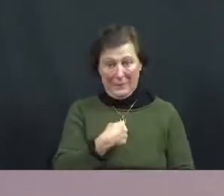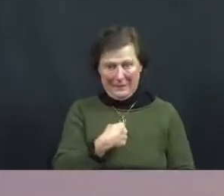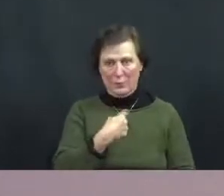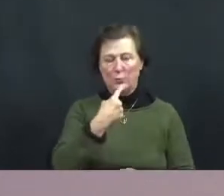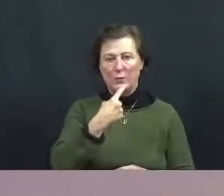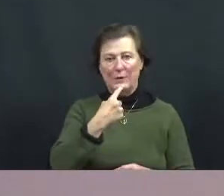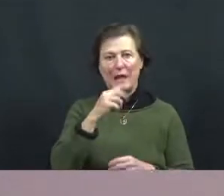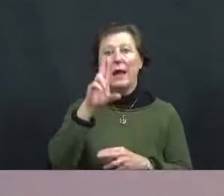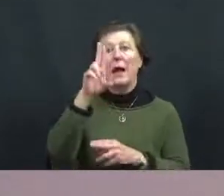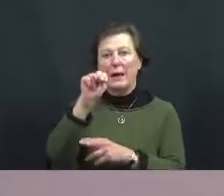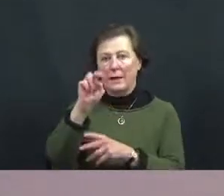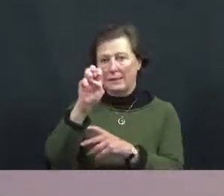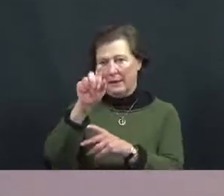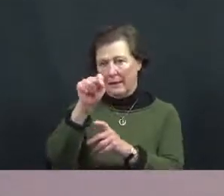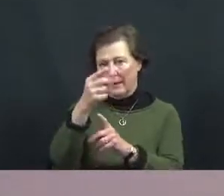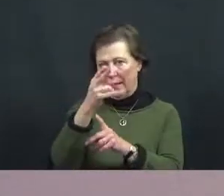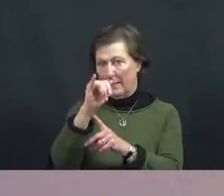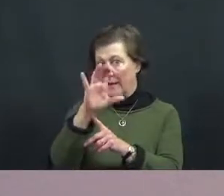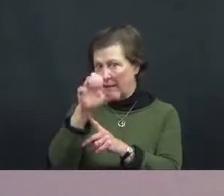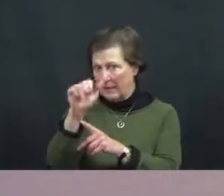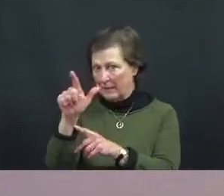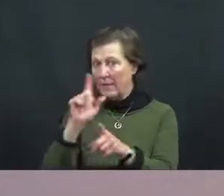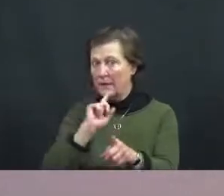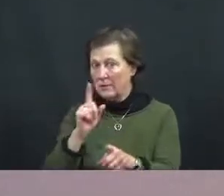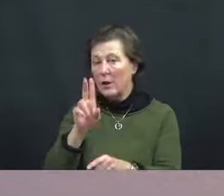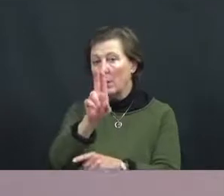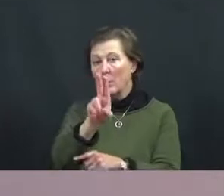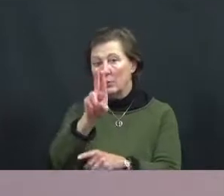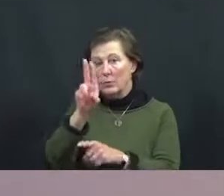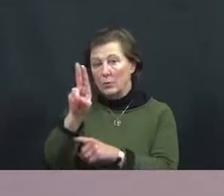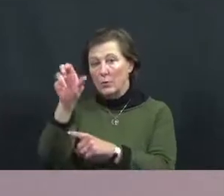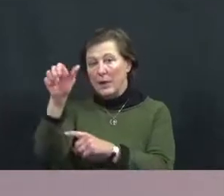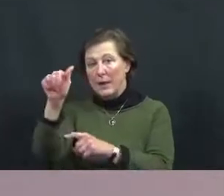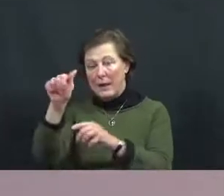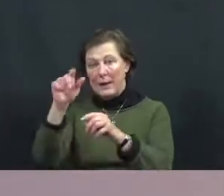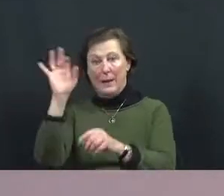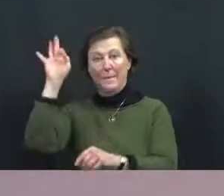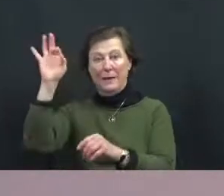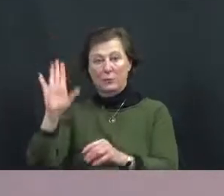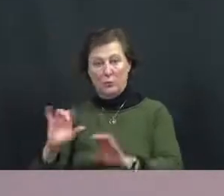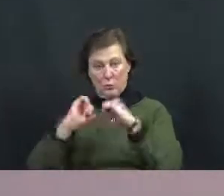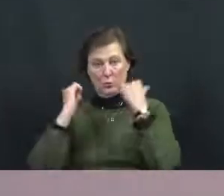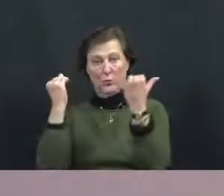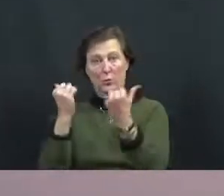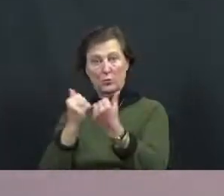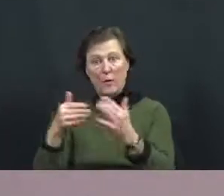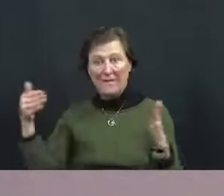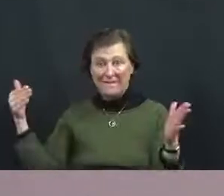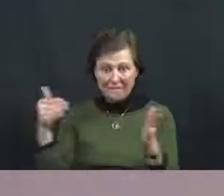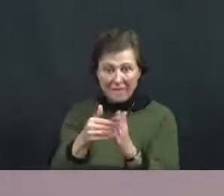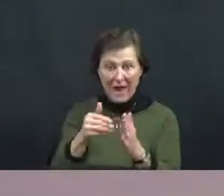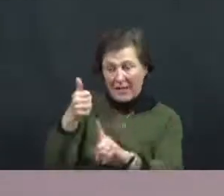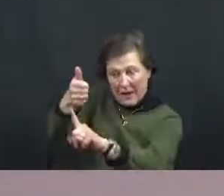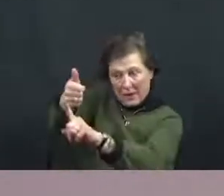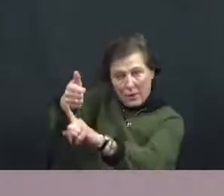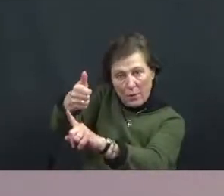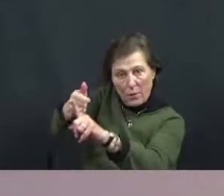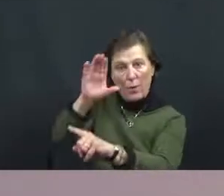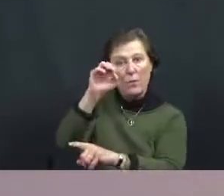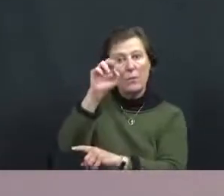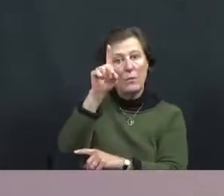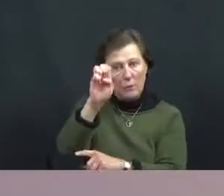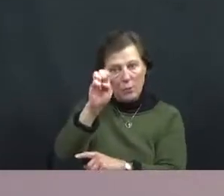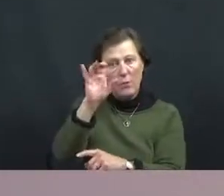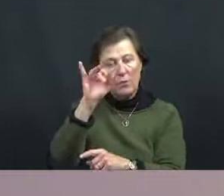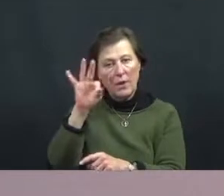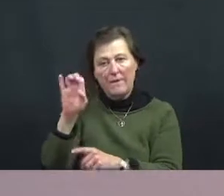the Unitarian Universalist Ministers Association violated its own code of ethics when it censured